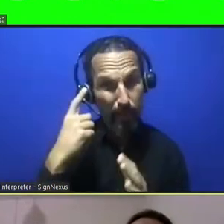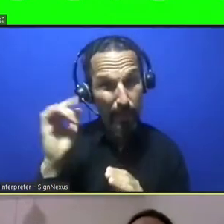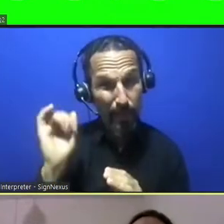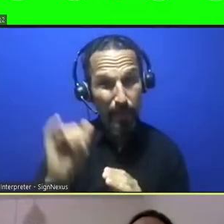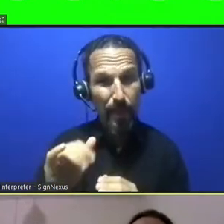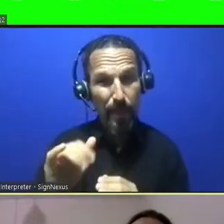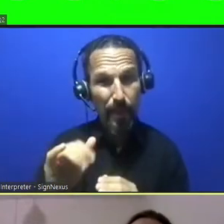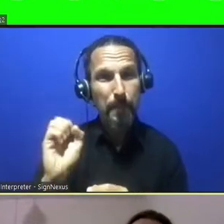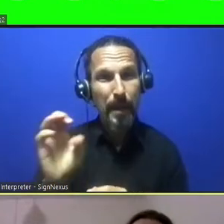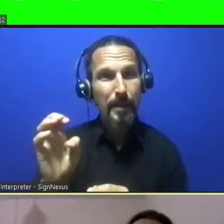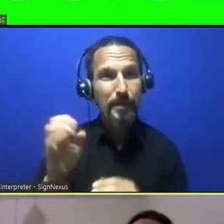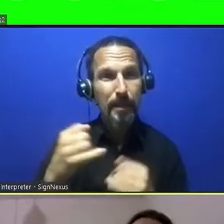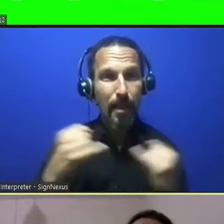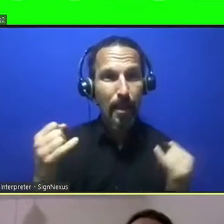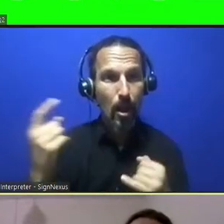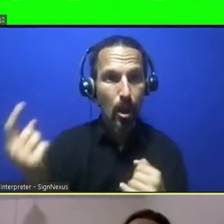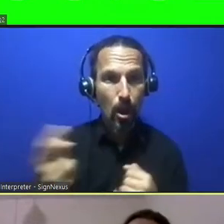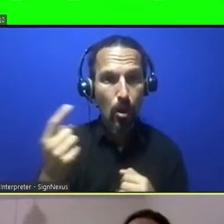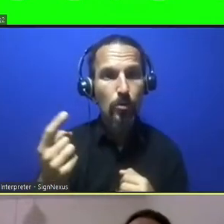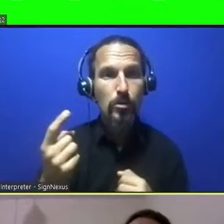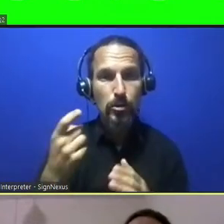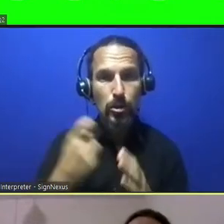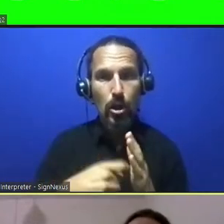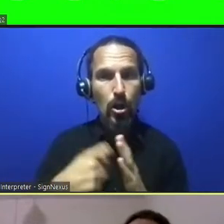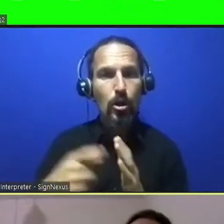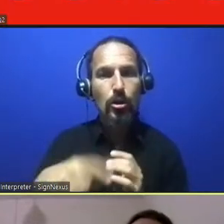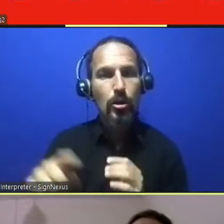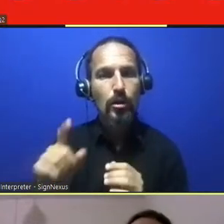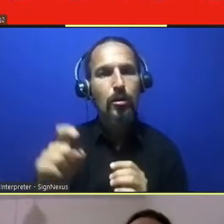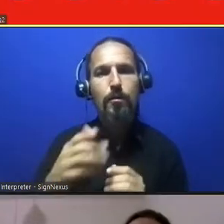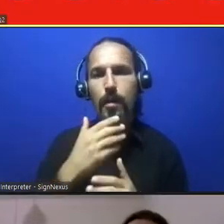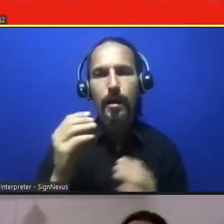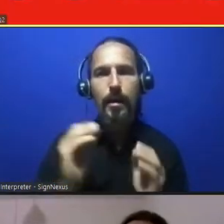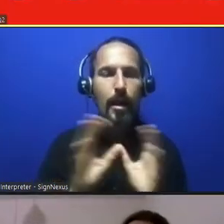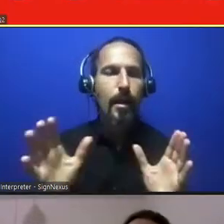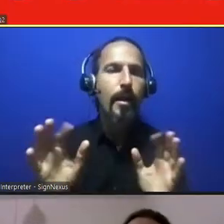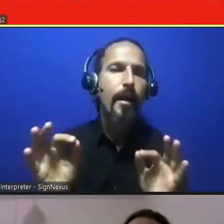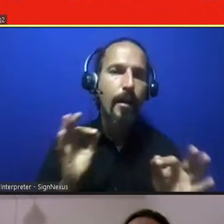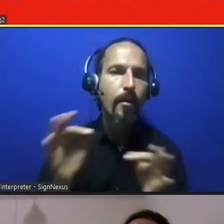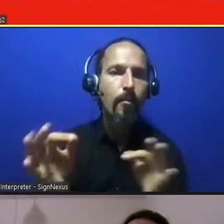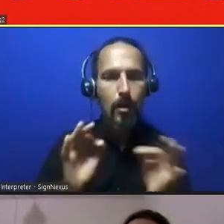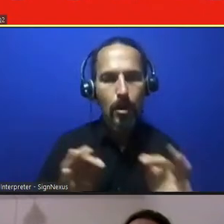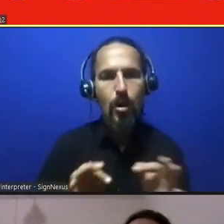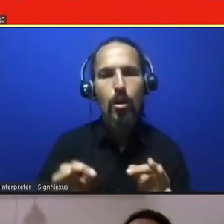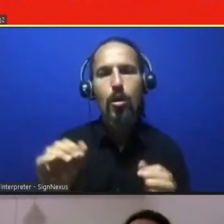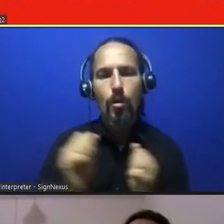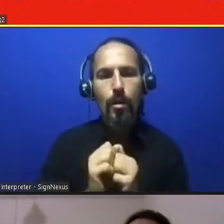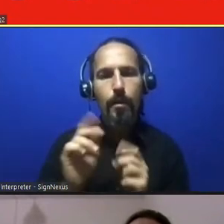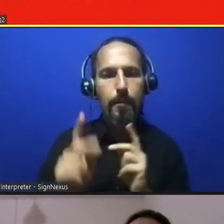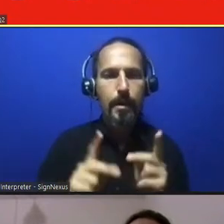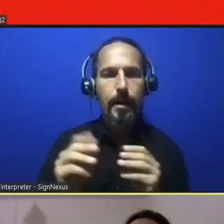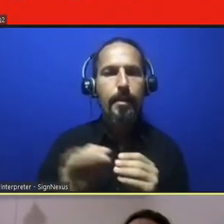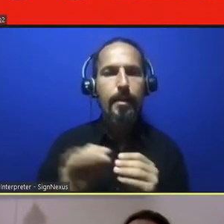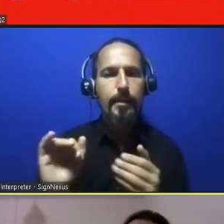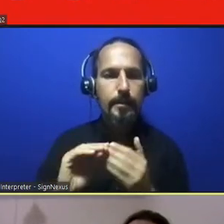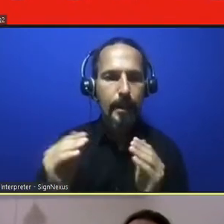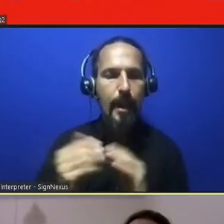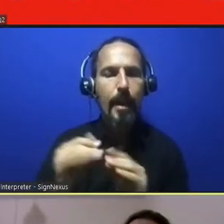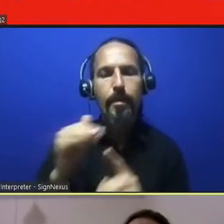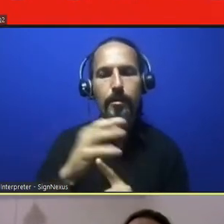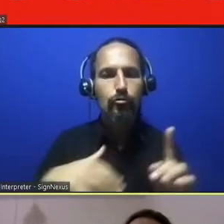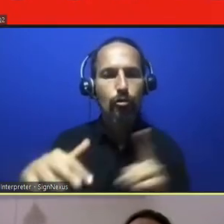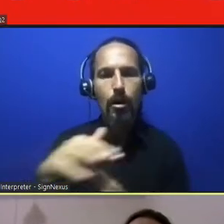baseline that it's always going to be that you guys need to do a much better job of communicating with the people in this city and the surrounding